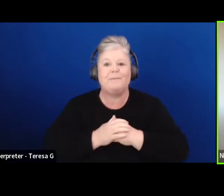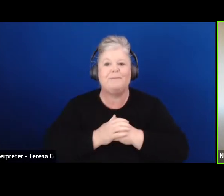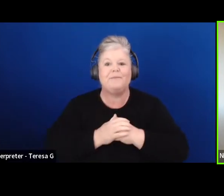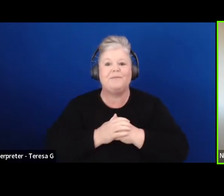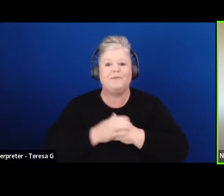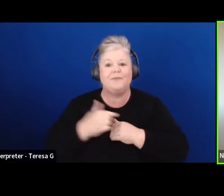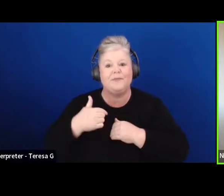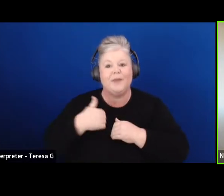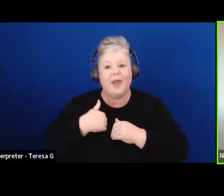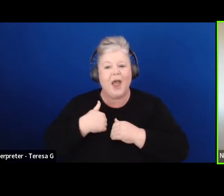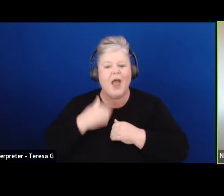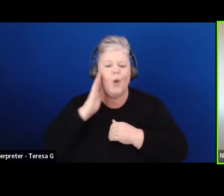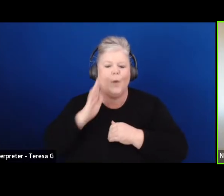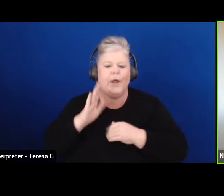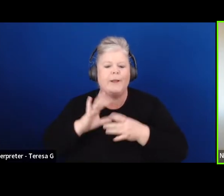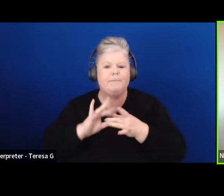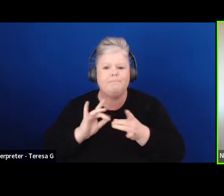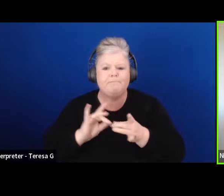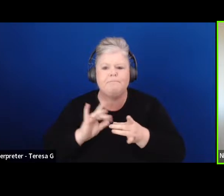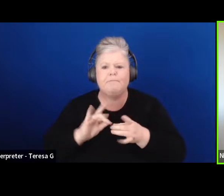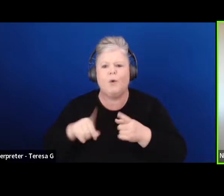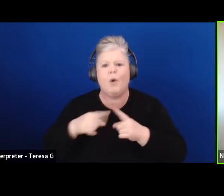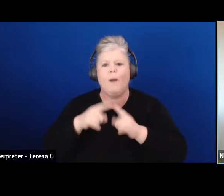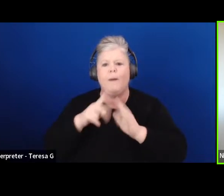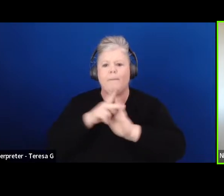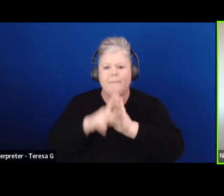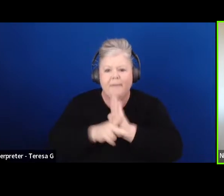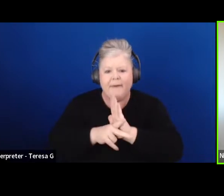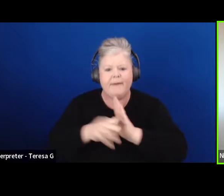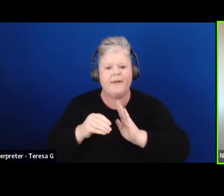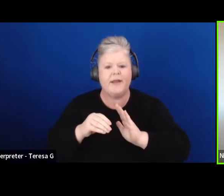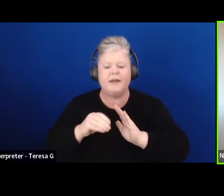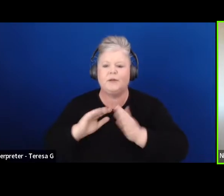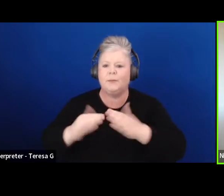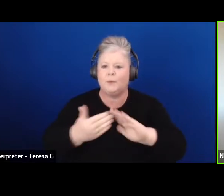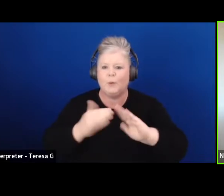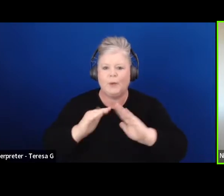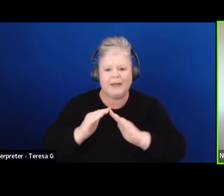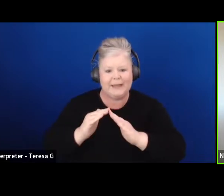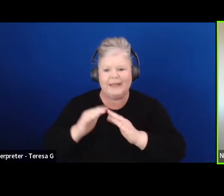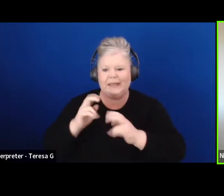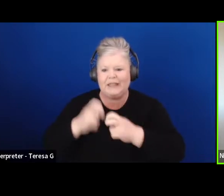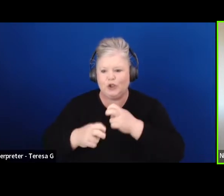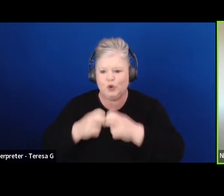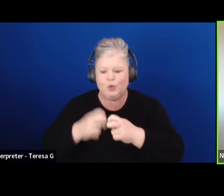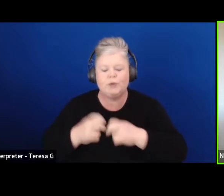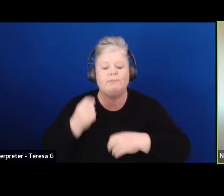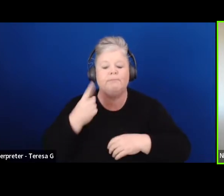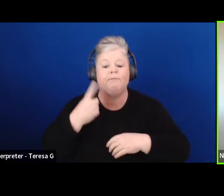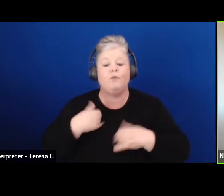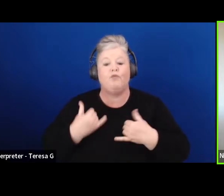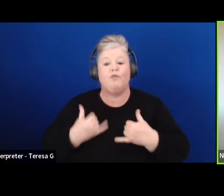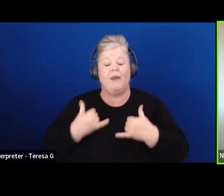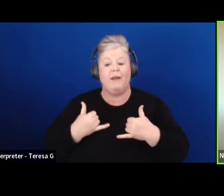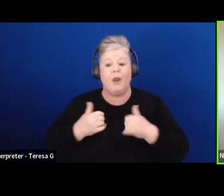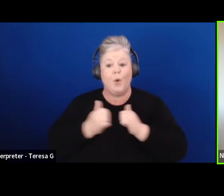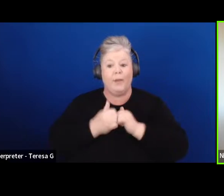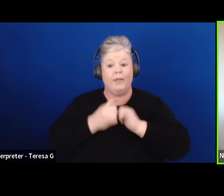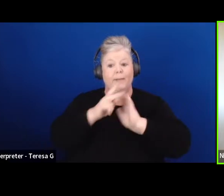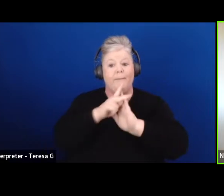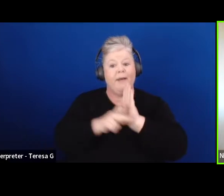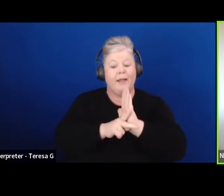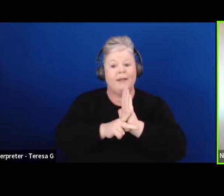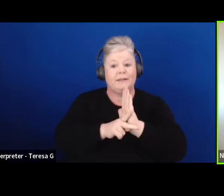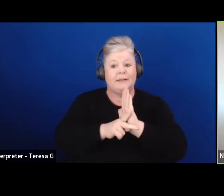will touch on some policy and community issues. Right now, with policy,